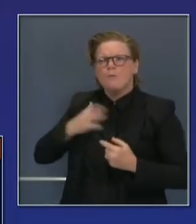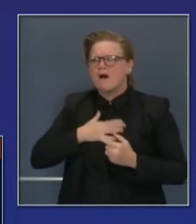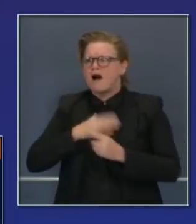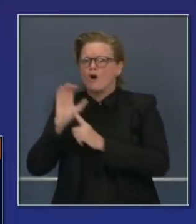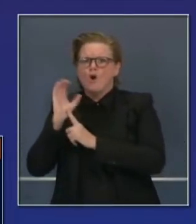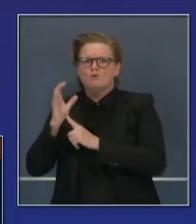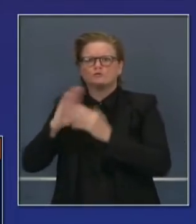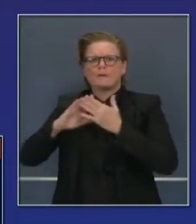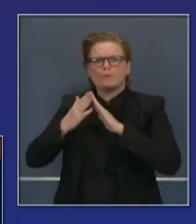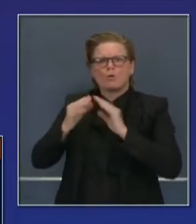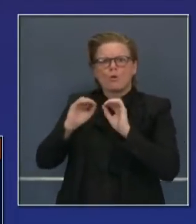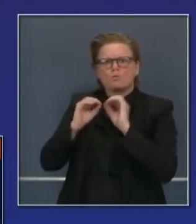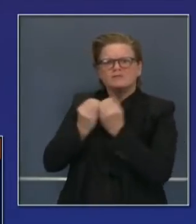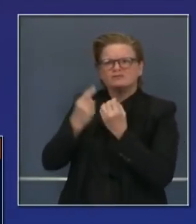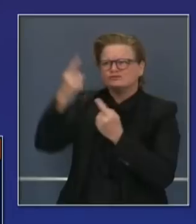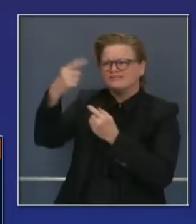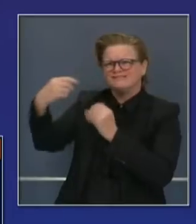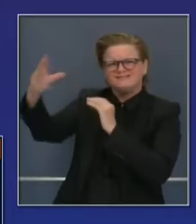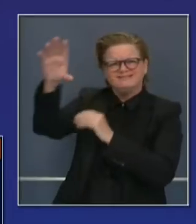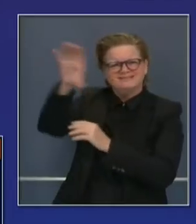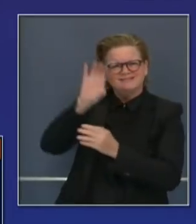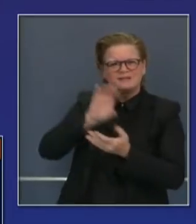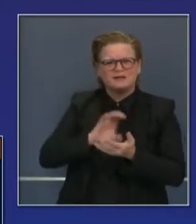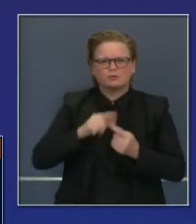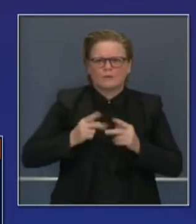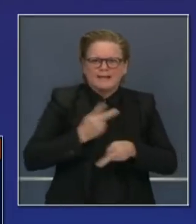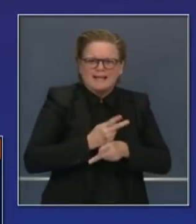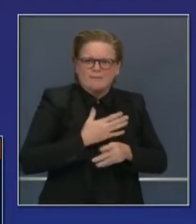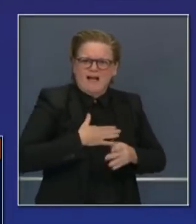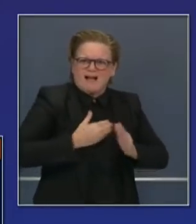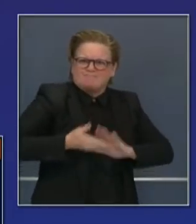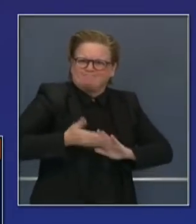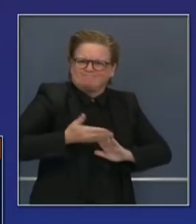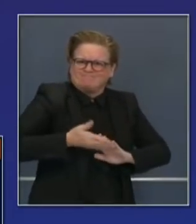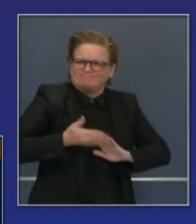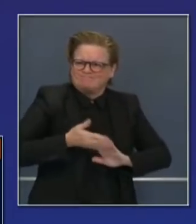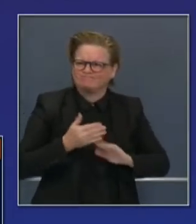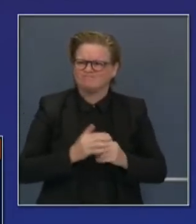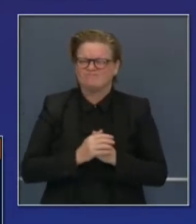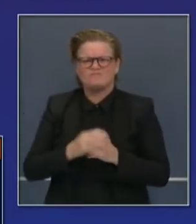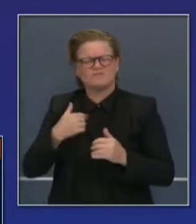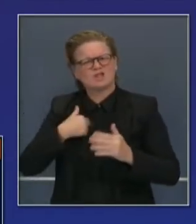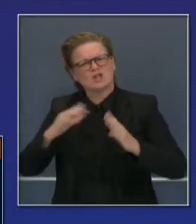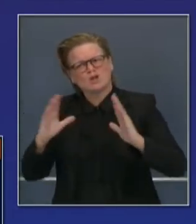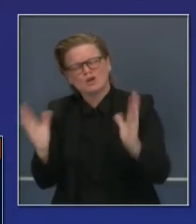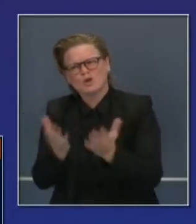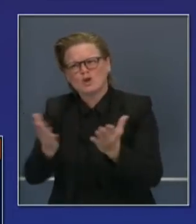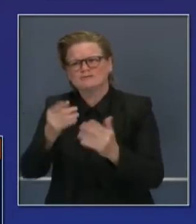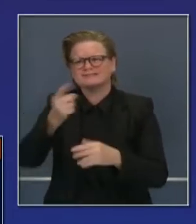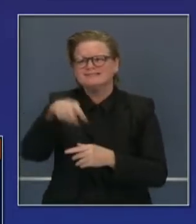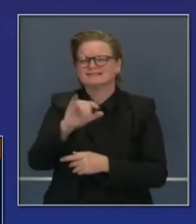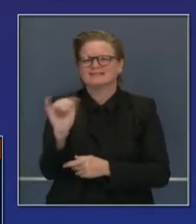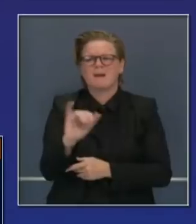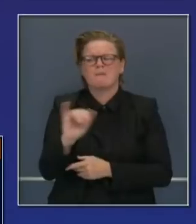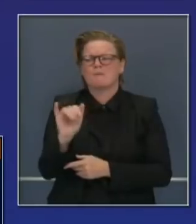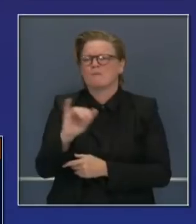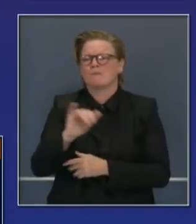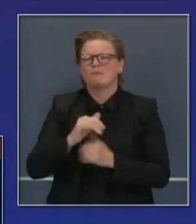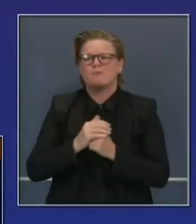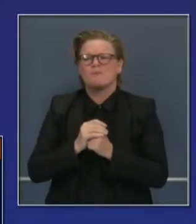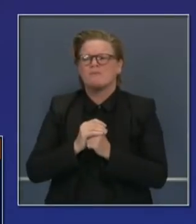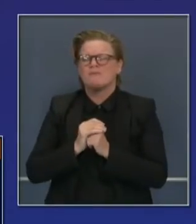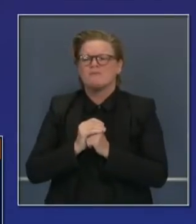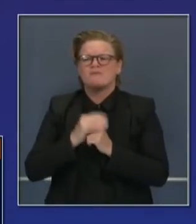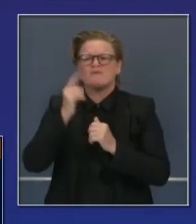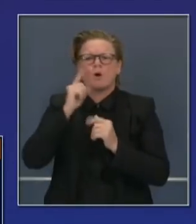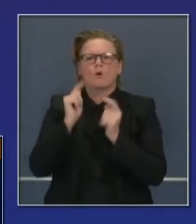week. Accordingly, we are also encouraging you to do the same, to learn more about immediate relief that you can receive